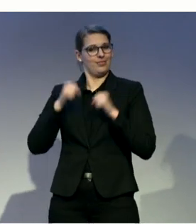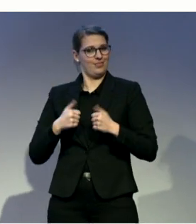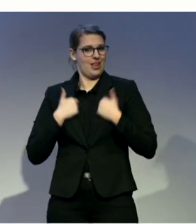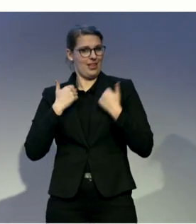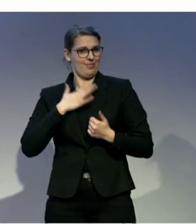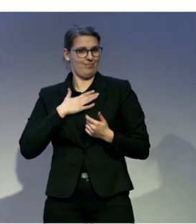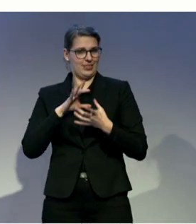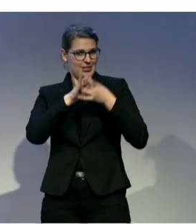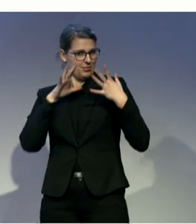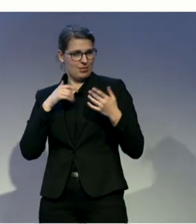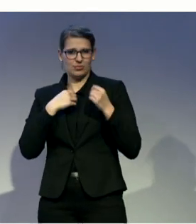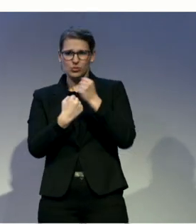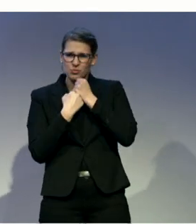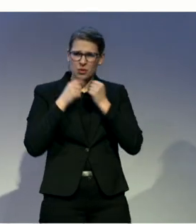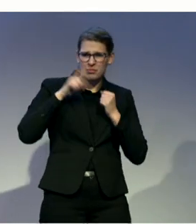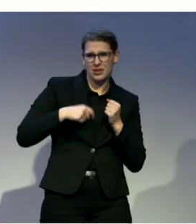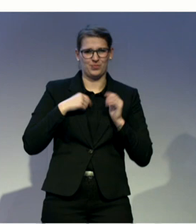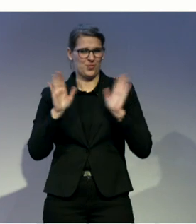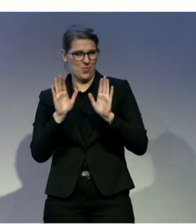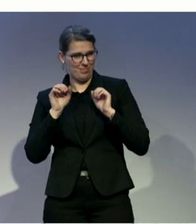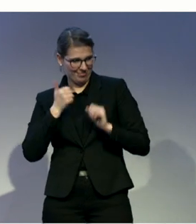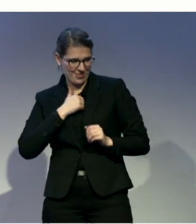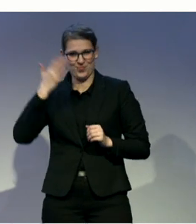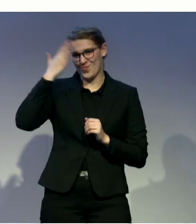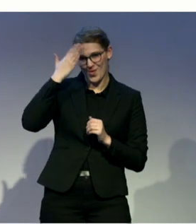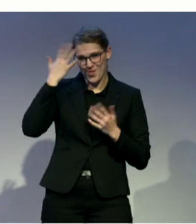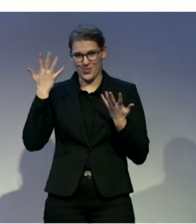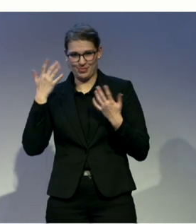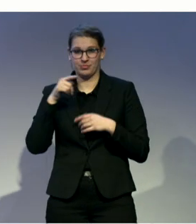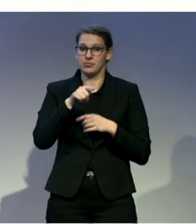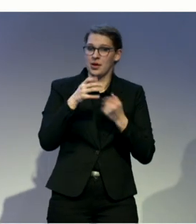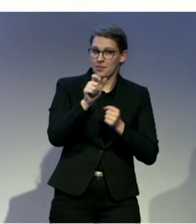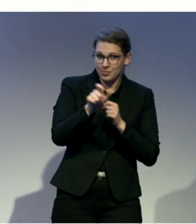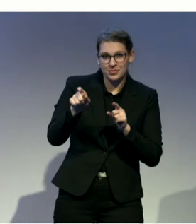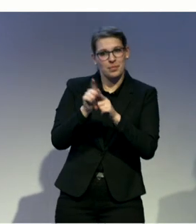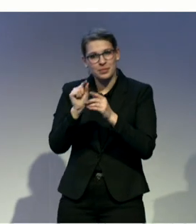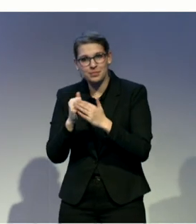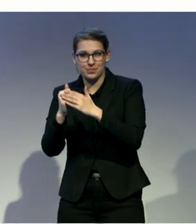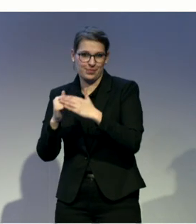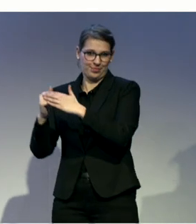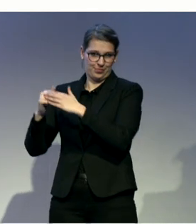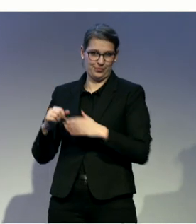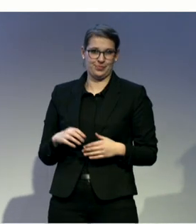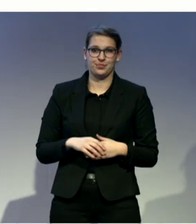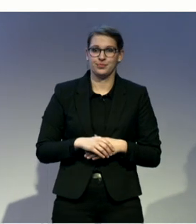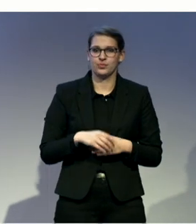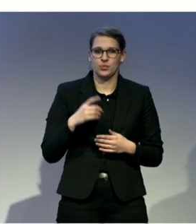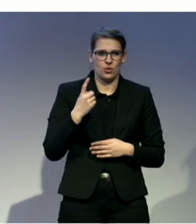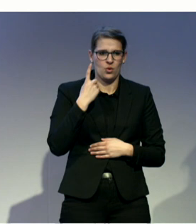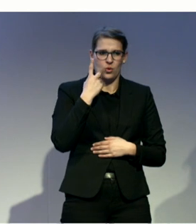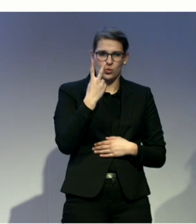1 year, we trained 450 specialists working in mental health field from around Kazakhstan and